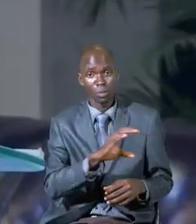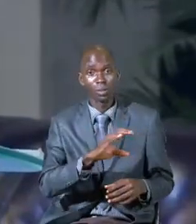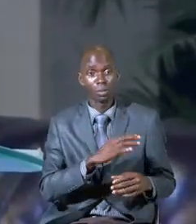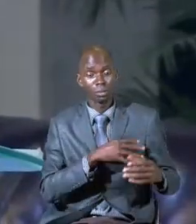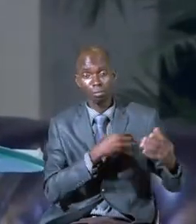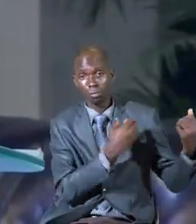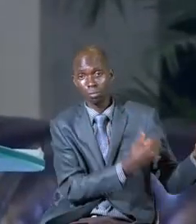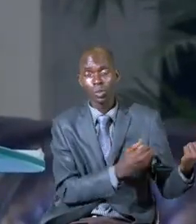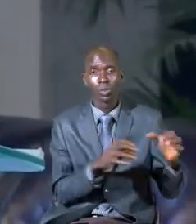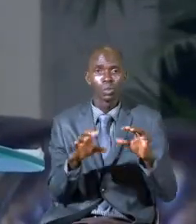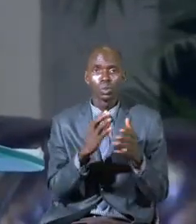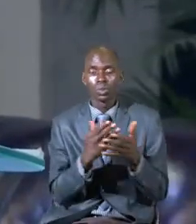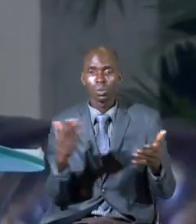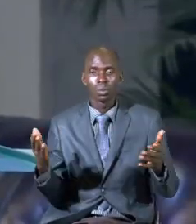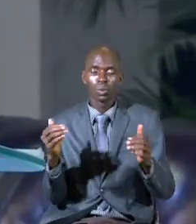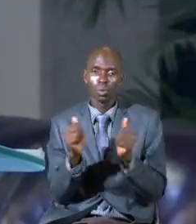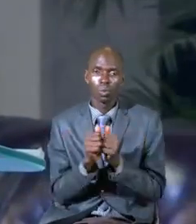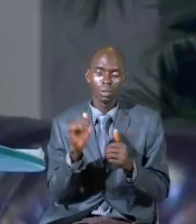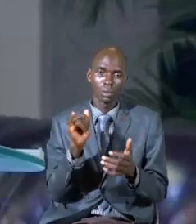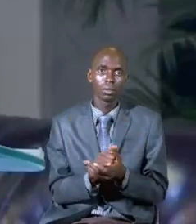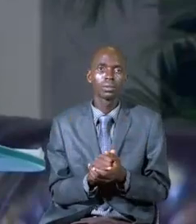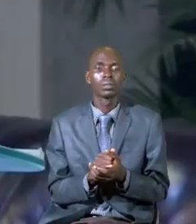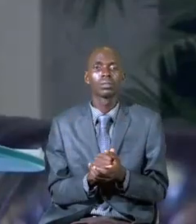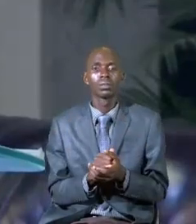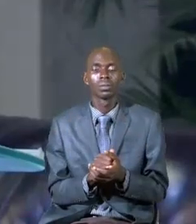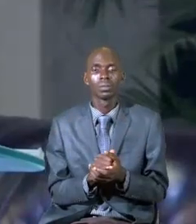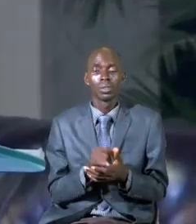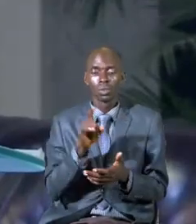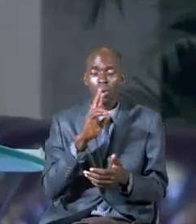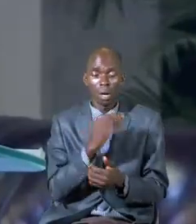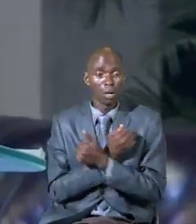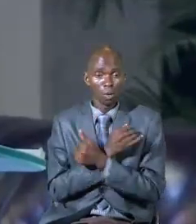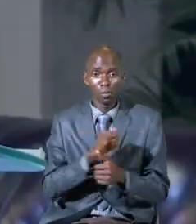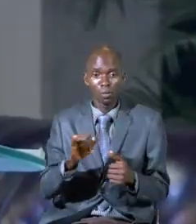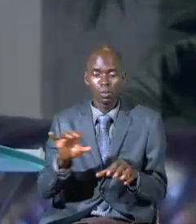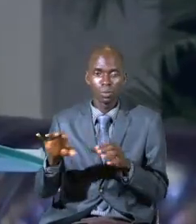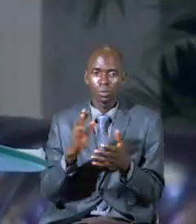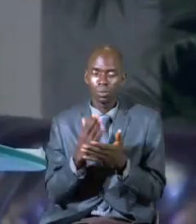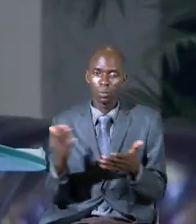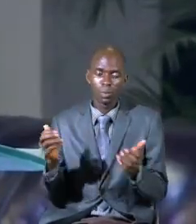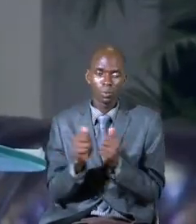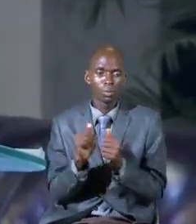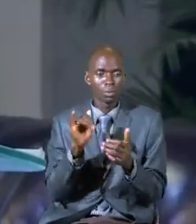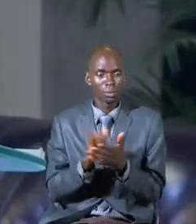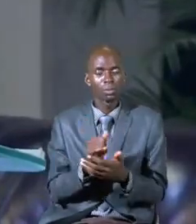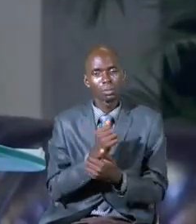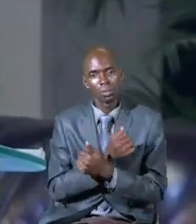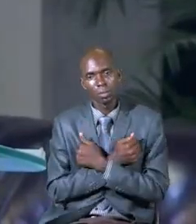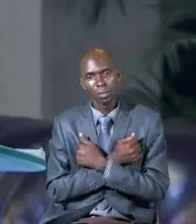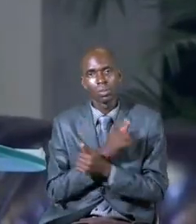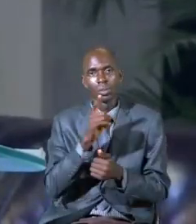that love. I have a goal. Do something for that goal.